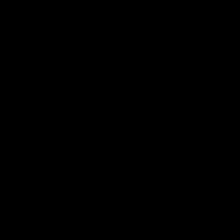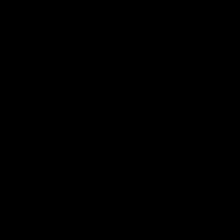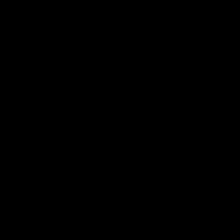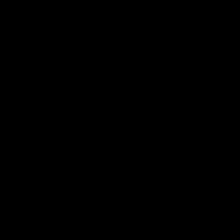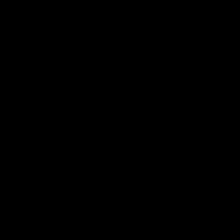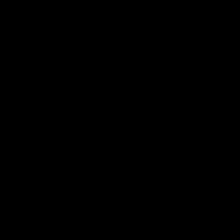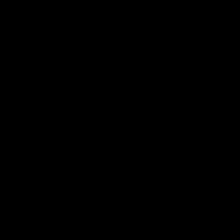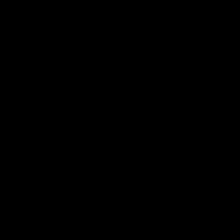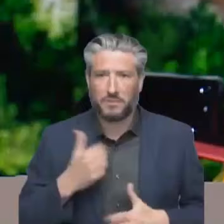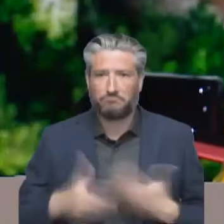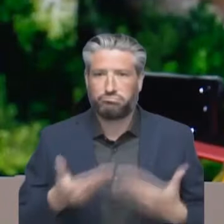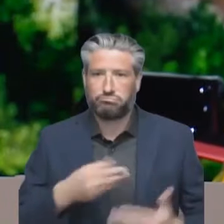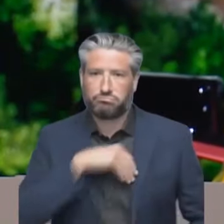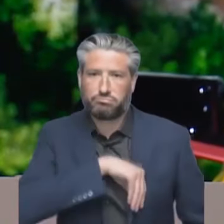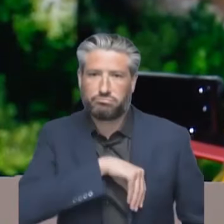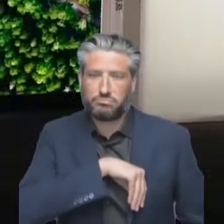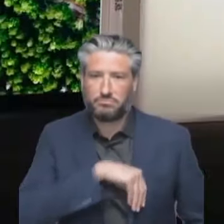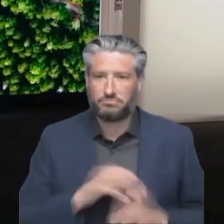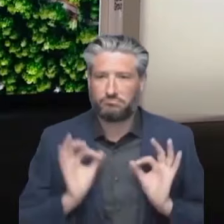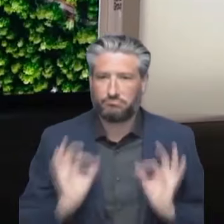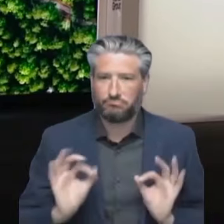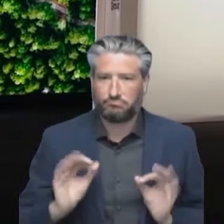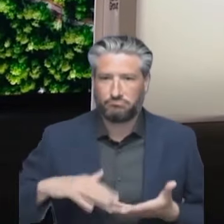a idea, because Renault